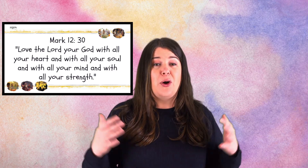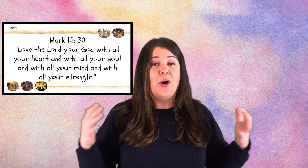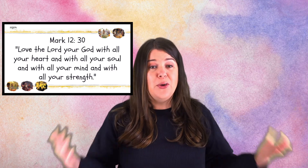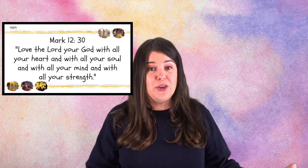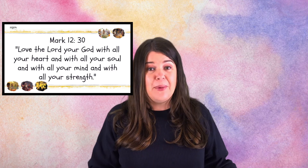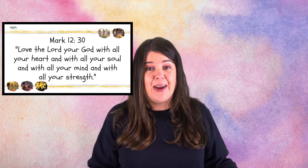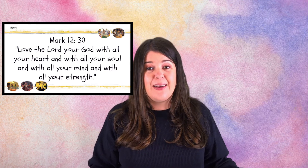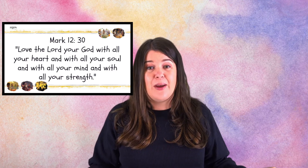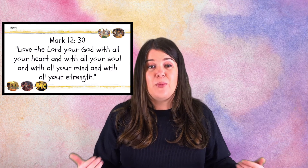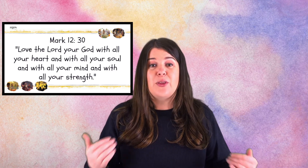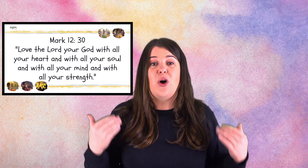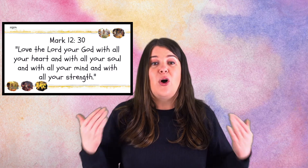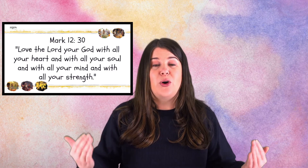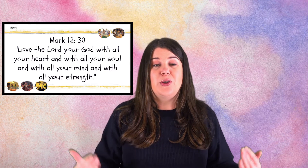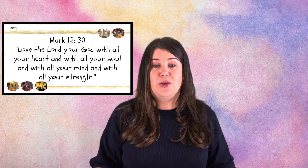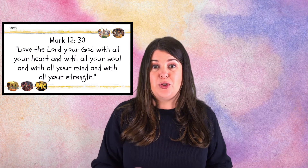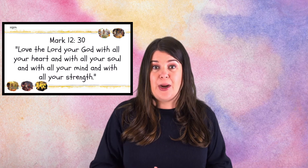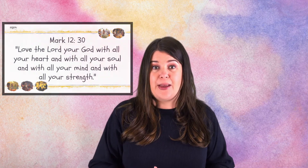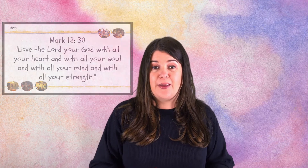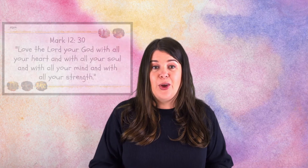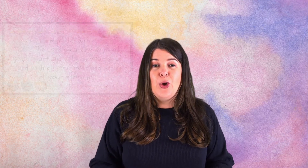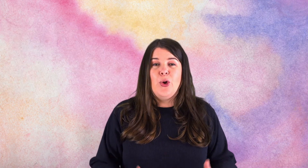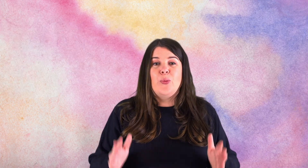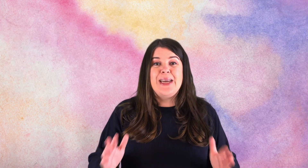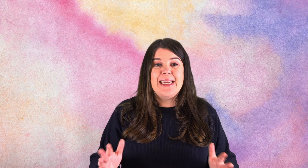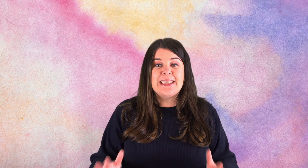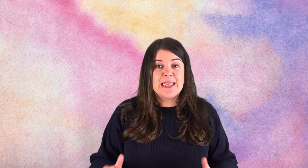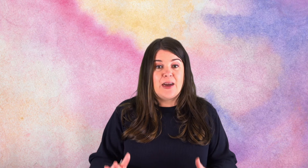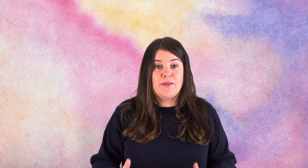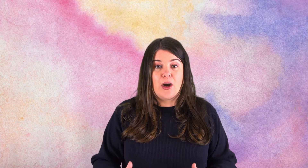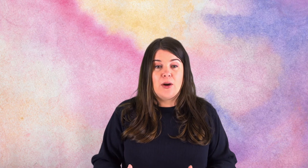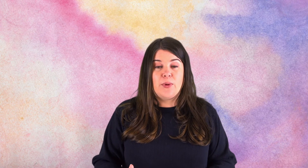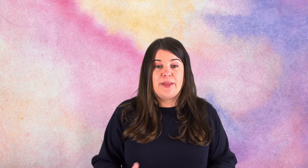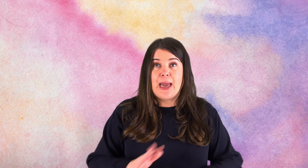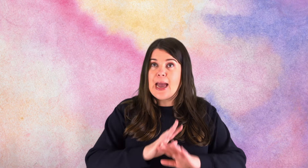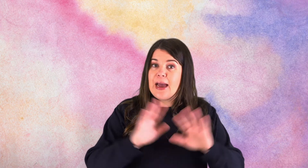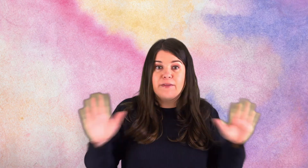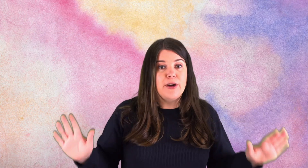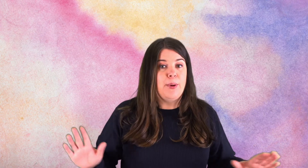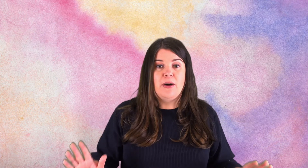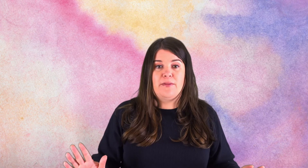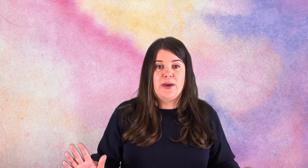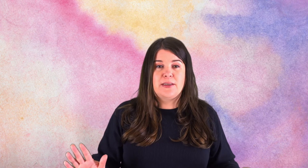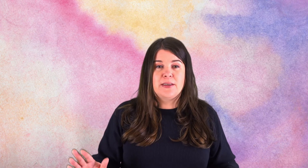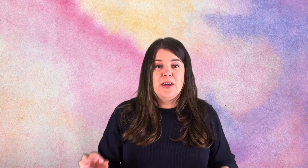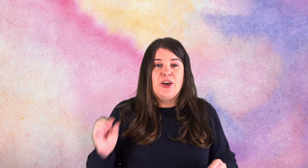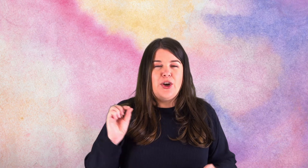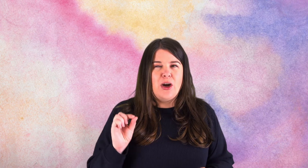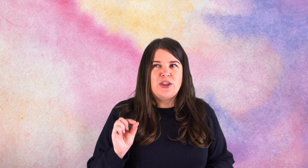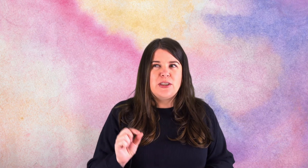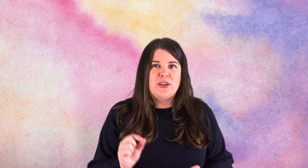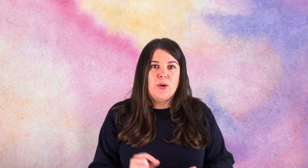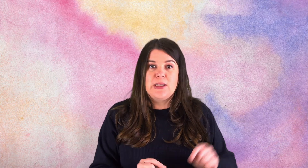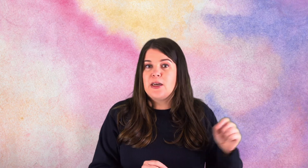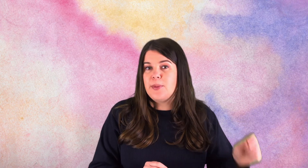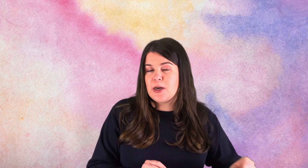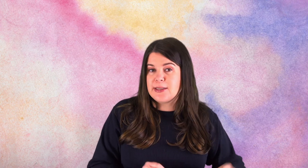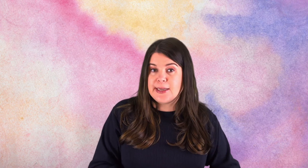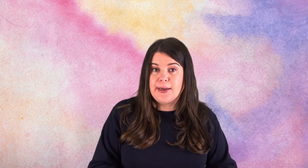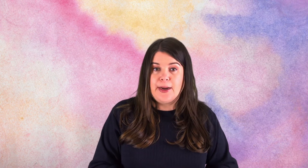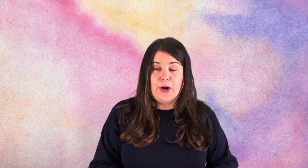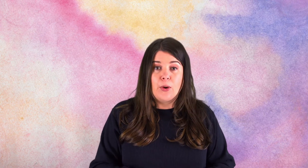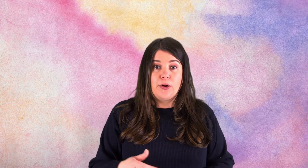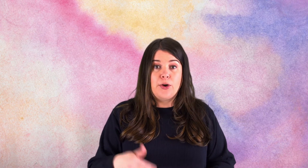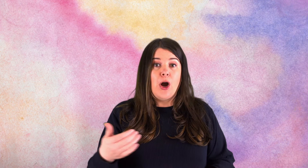and with all your mind and with all your strength. We need to love God with every part of us. Not just, you know, a little bit